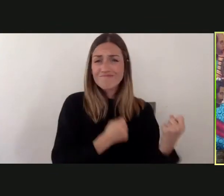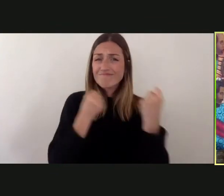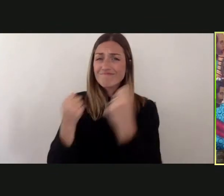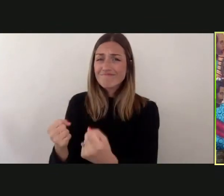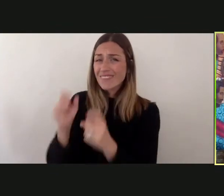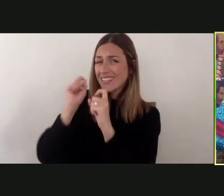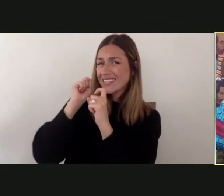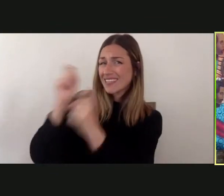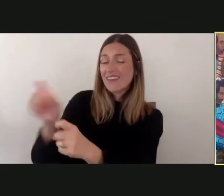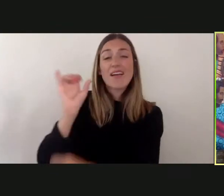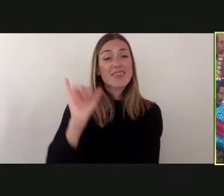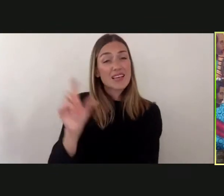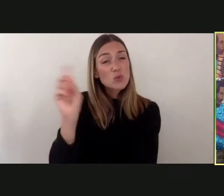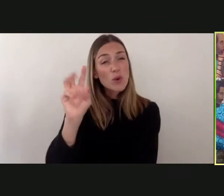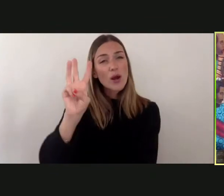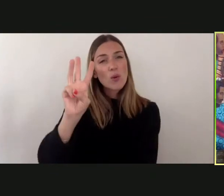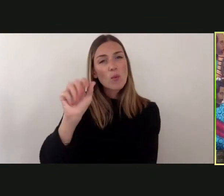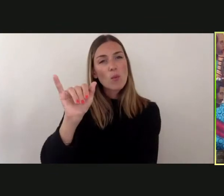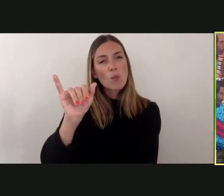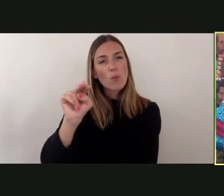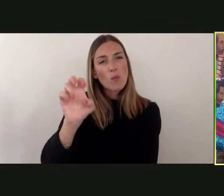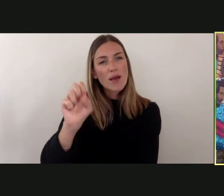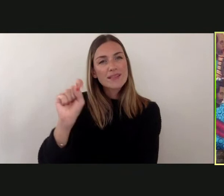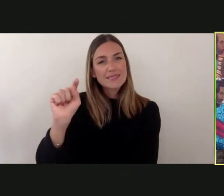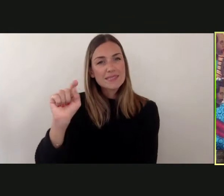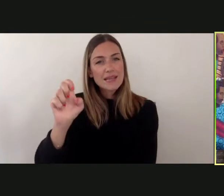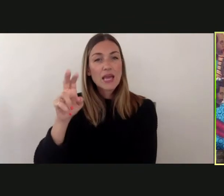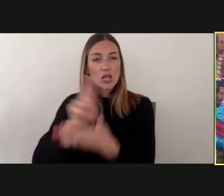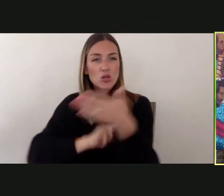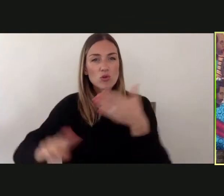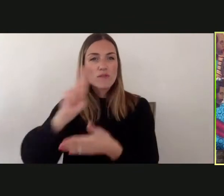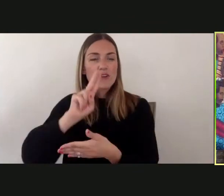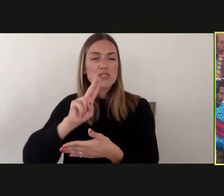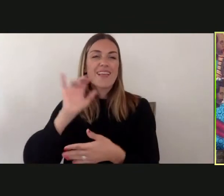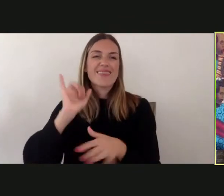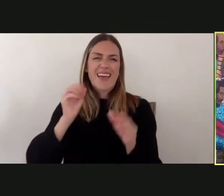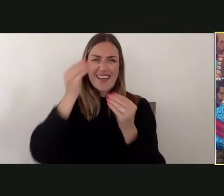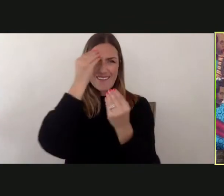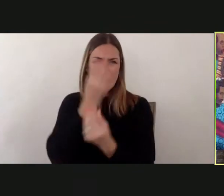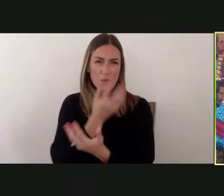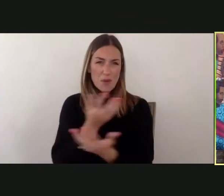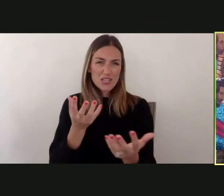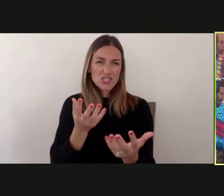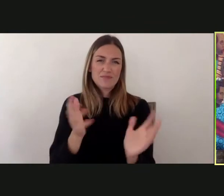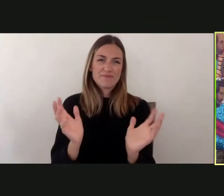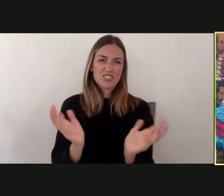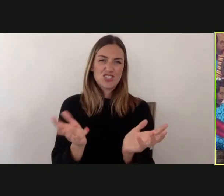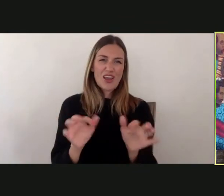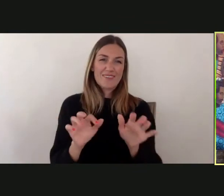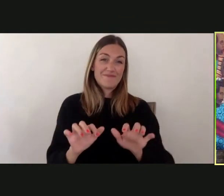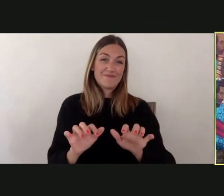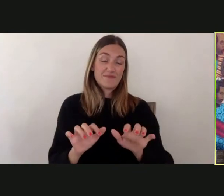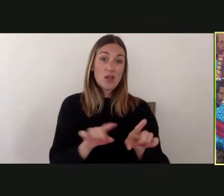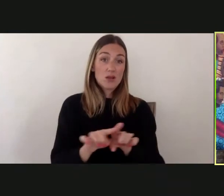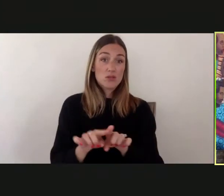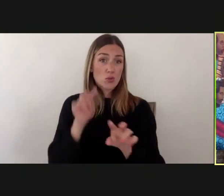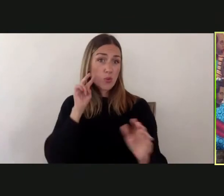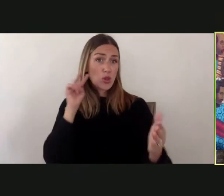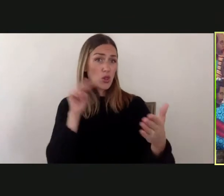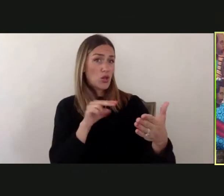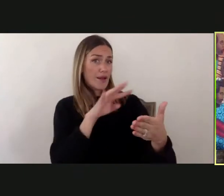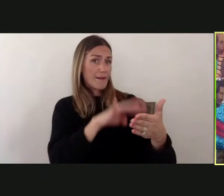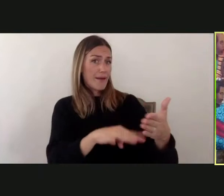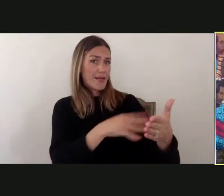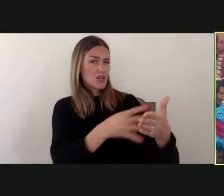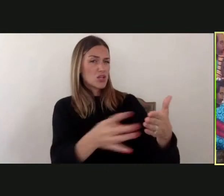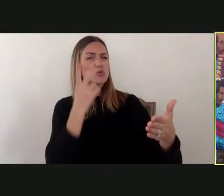State University, the mobile health unit. That information is in the chat. You can also look at their calendar and see the